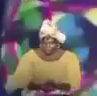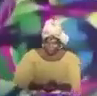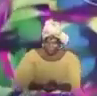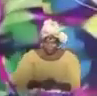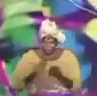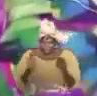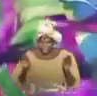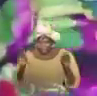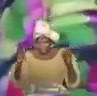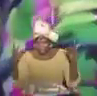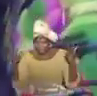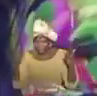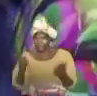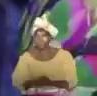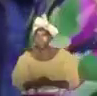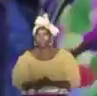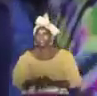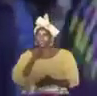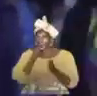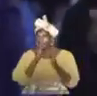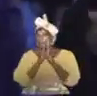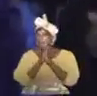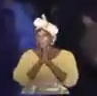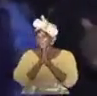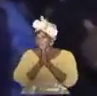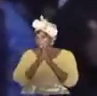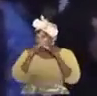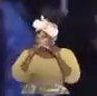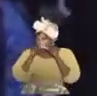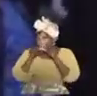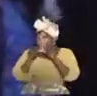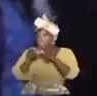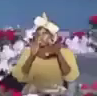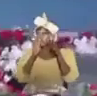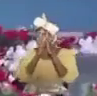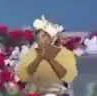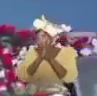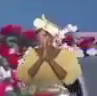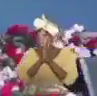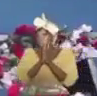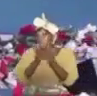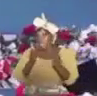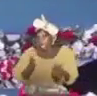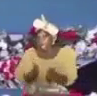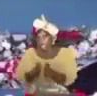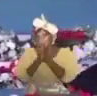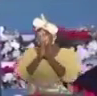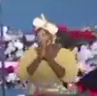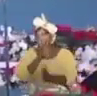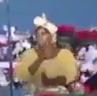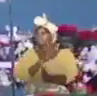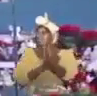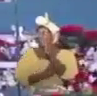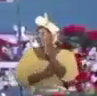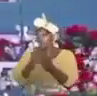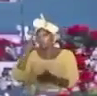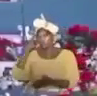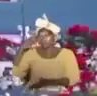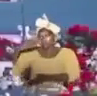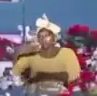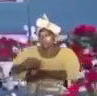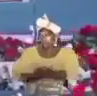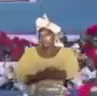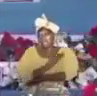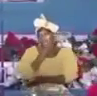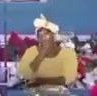Lord. Hallelujah. Are you praying? Now you are going to ask the Lord for a fresh passion